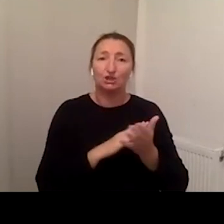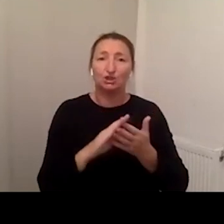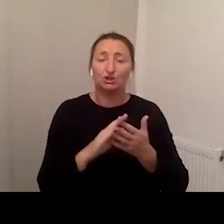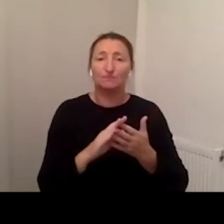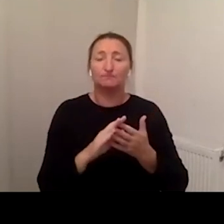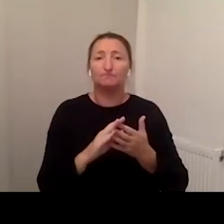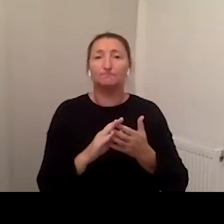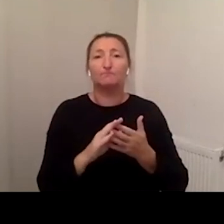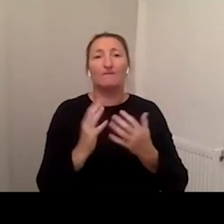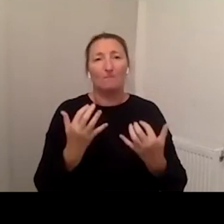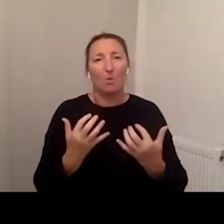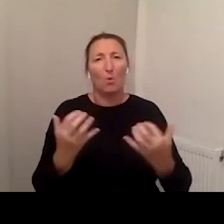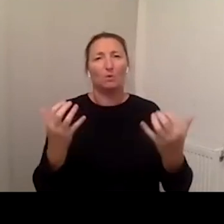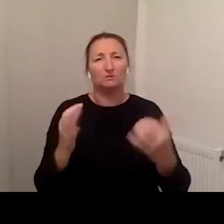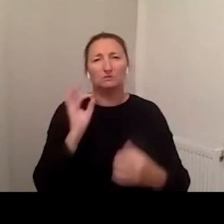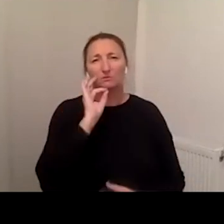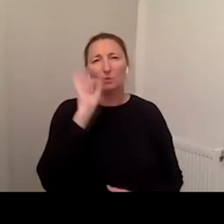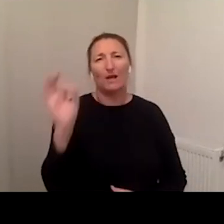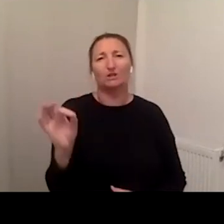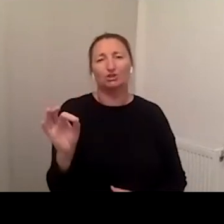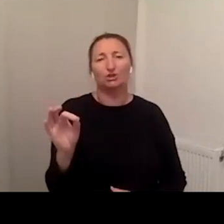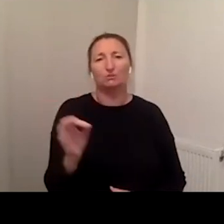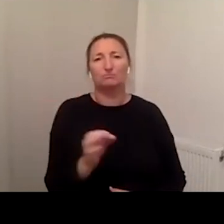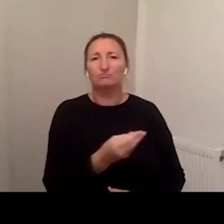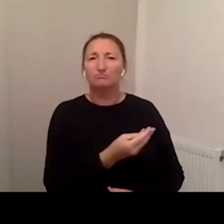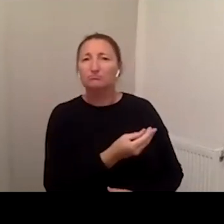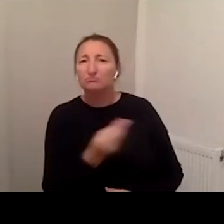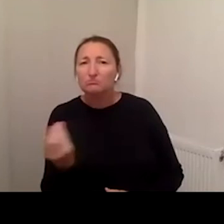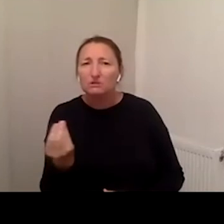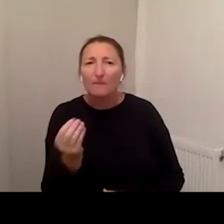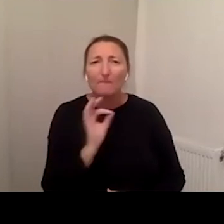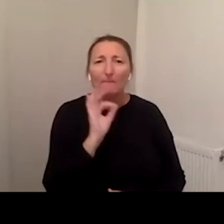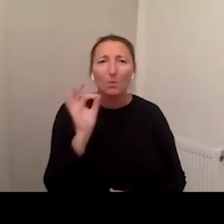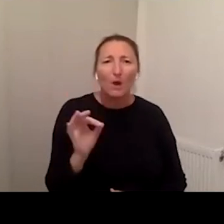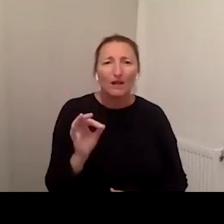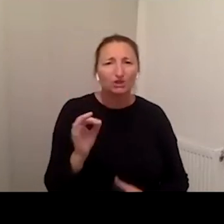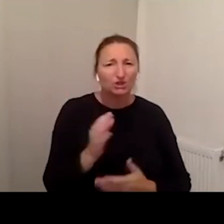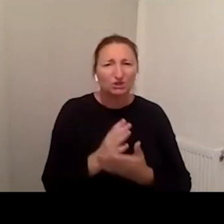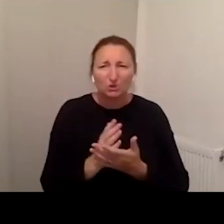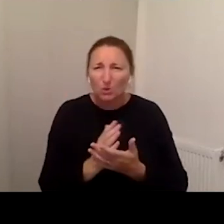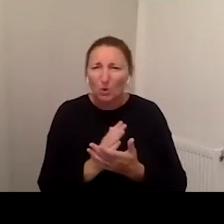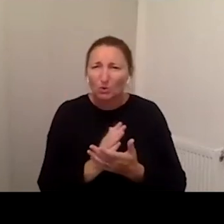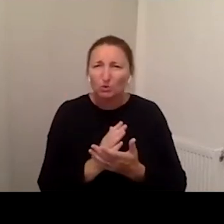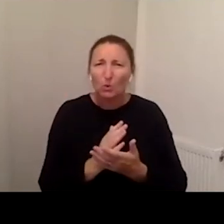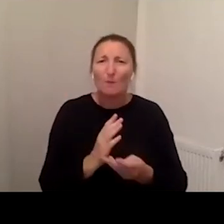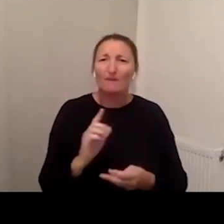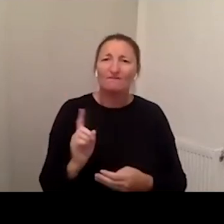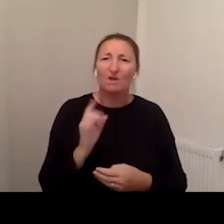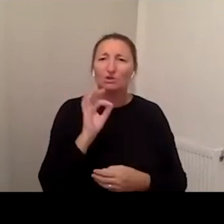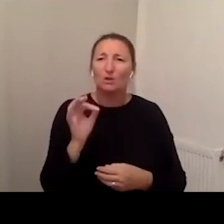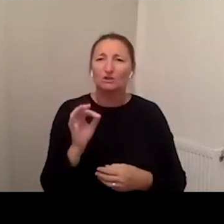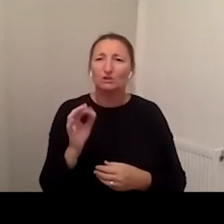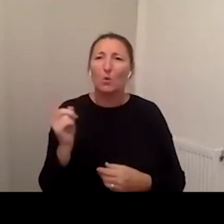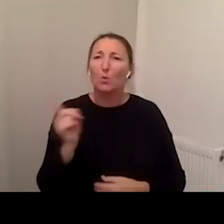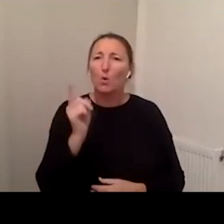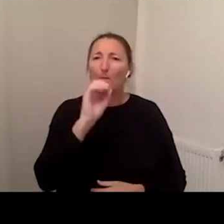question, so it's kind of a factual question, so it might be that we'd have to ask him to go and Google that one because we're not encyclopedias. But the first one is, do we know the percentage